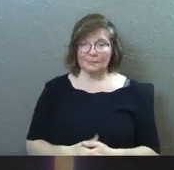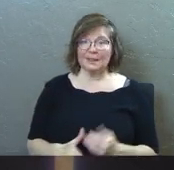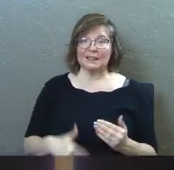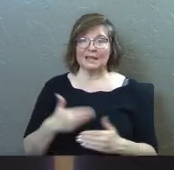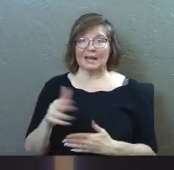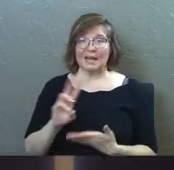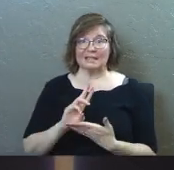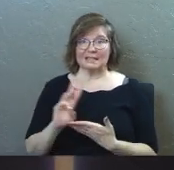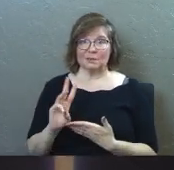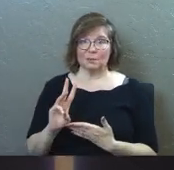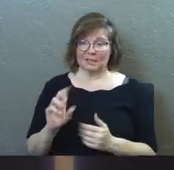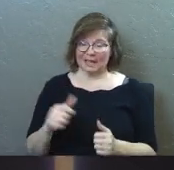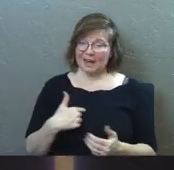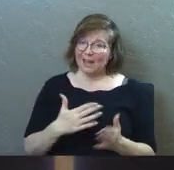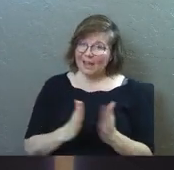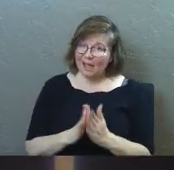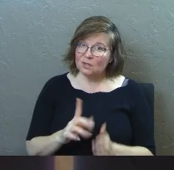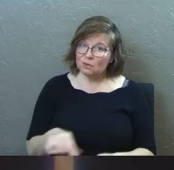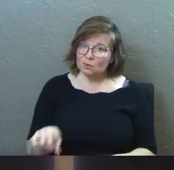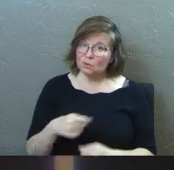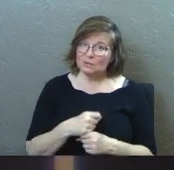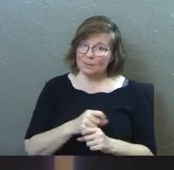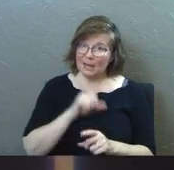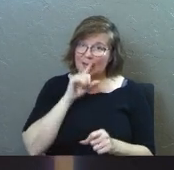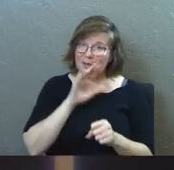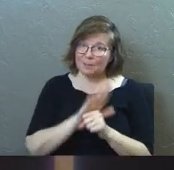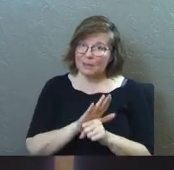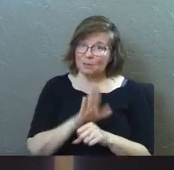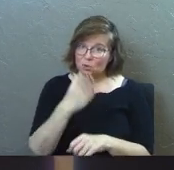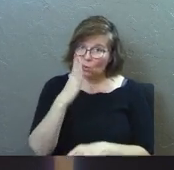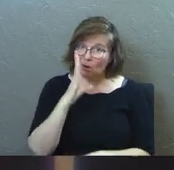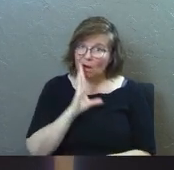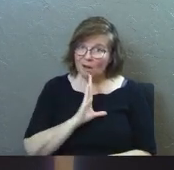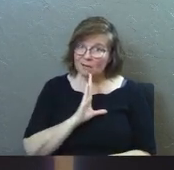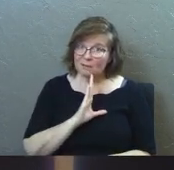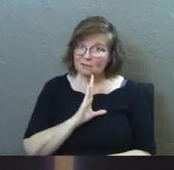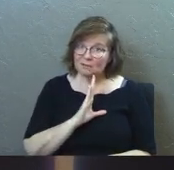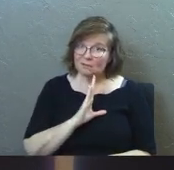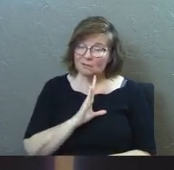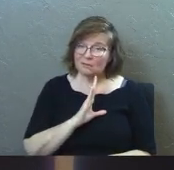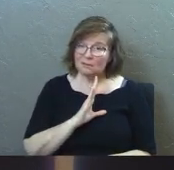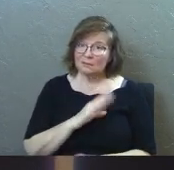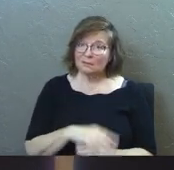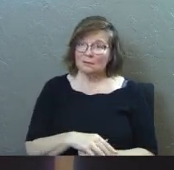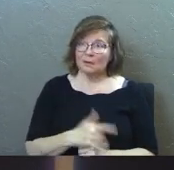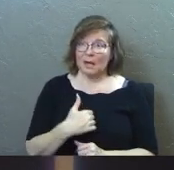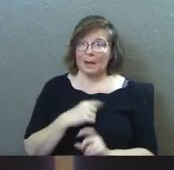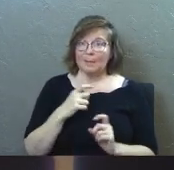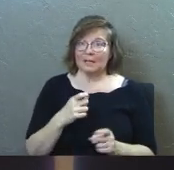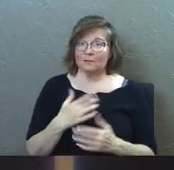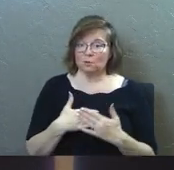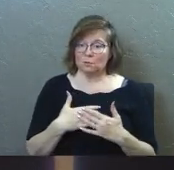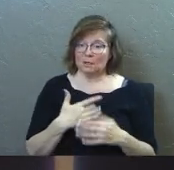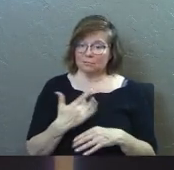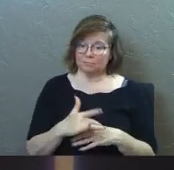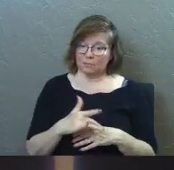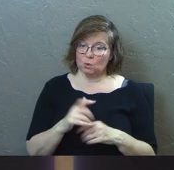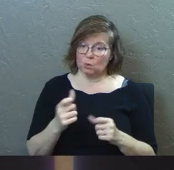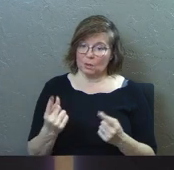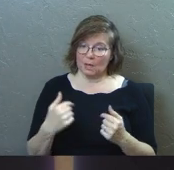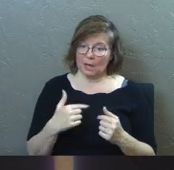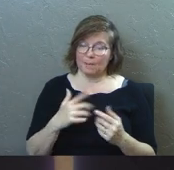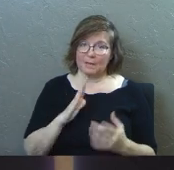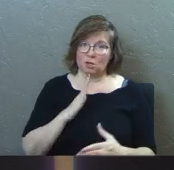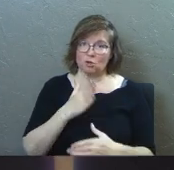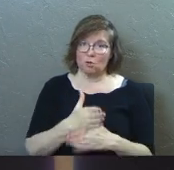Next 6 weeks, could I just ask you to make a commitment to your God? I'm going to give you some space where you can